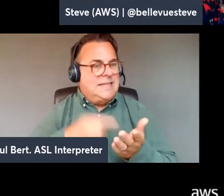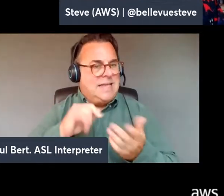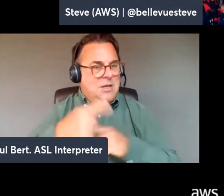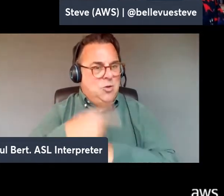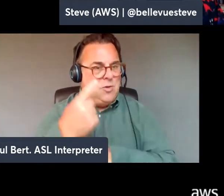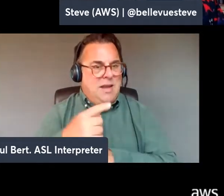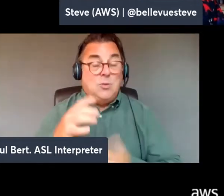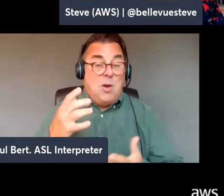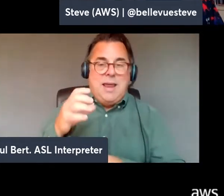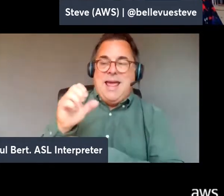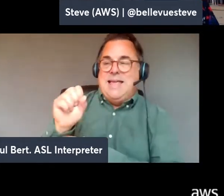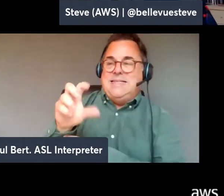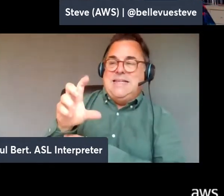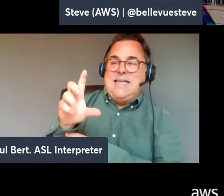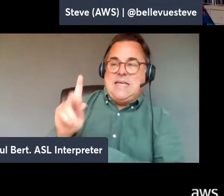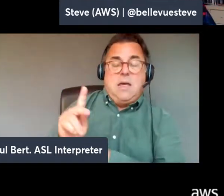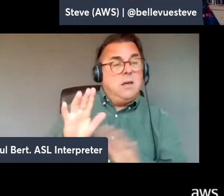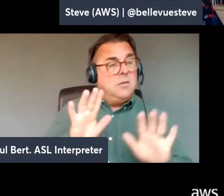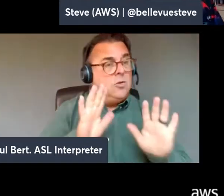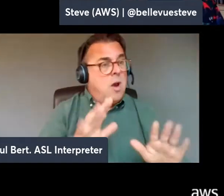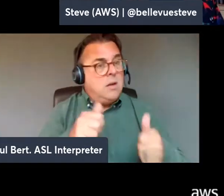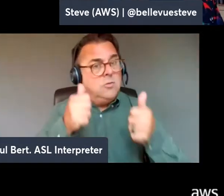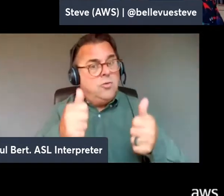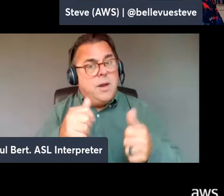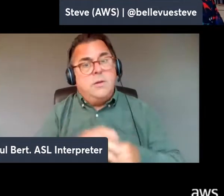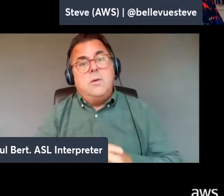SDK. Awesome. All right.